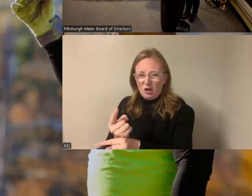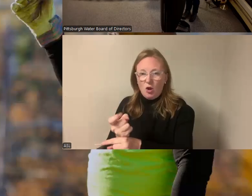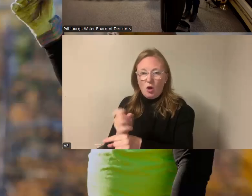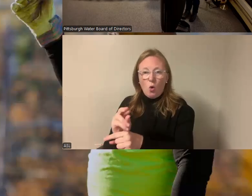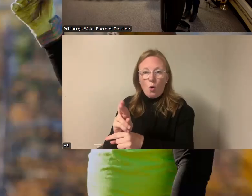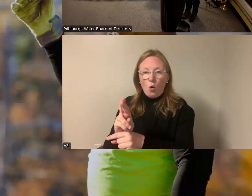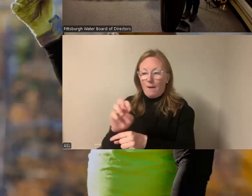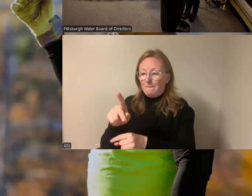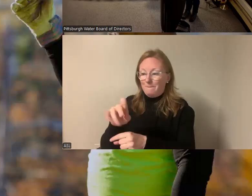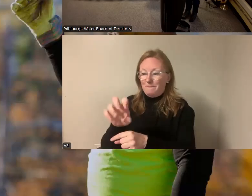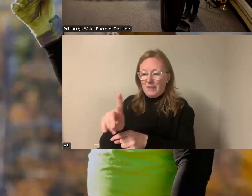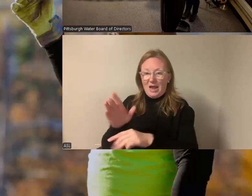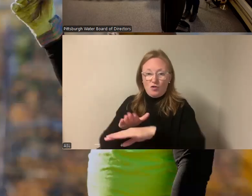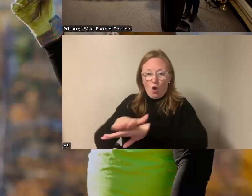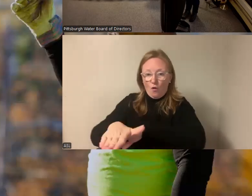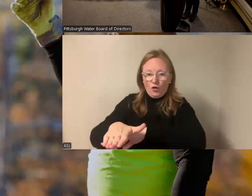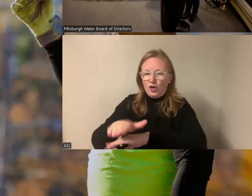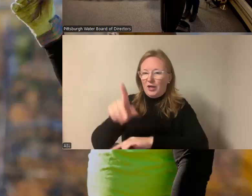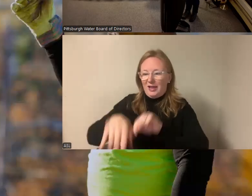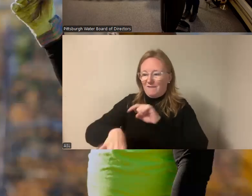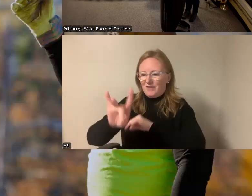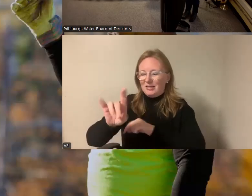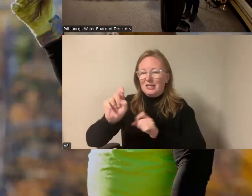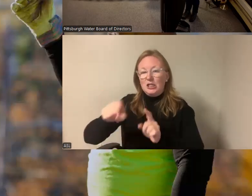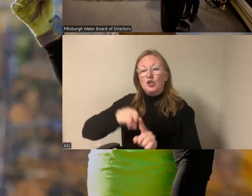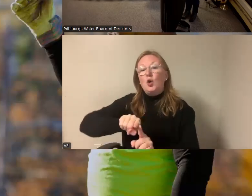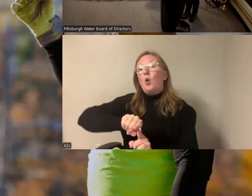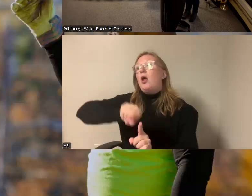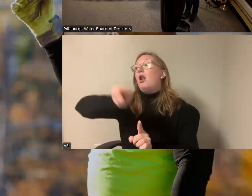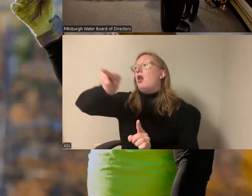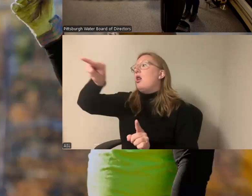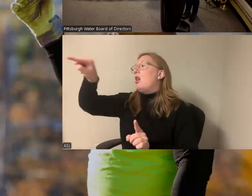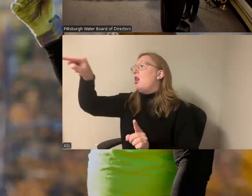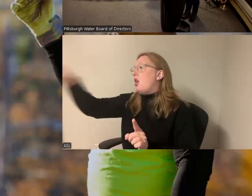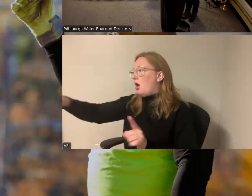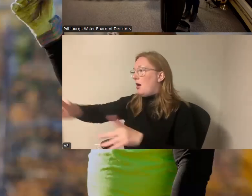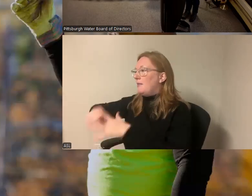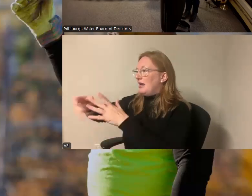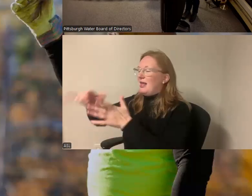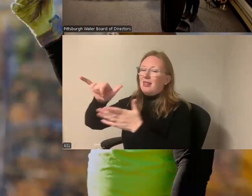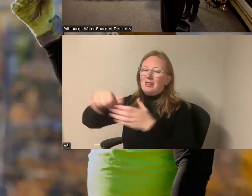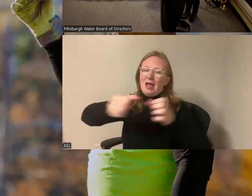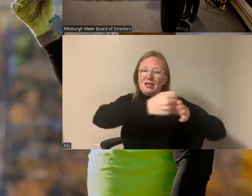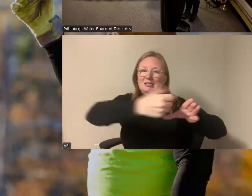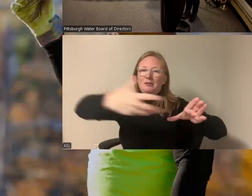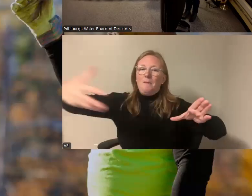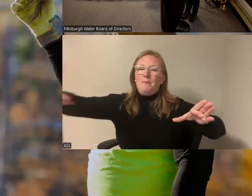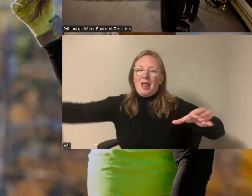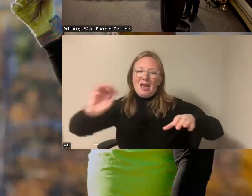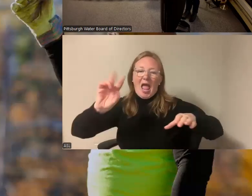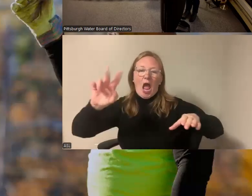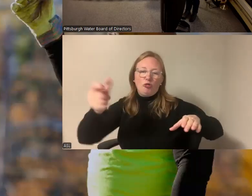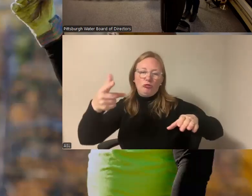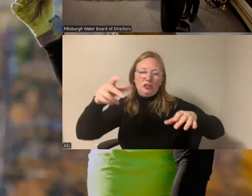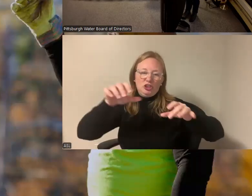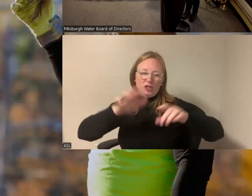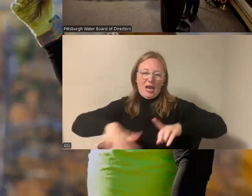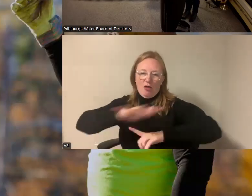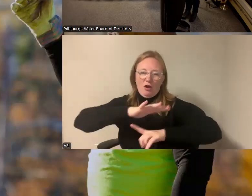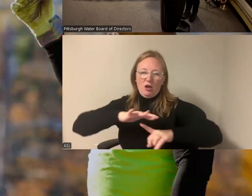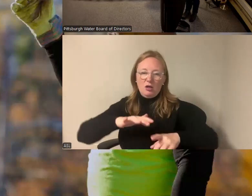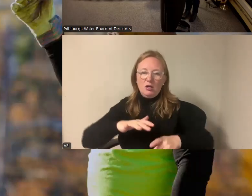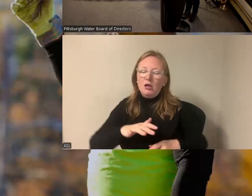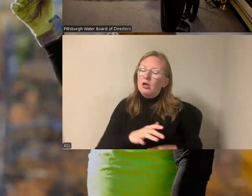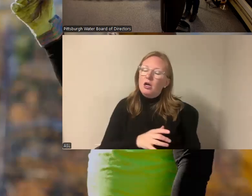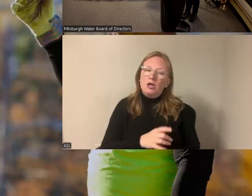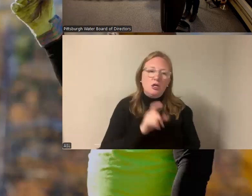can't find it, they may now need to go to another valve that's a little further away, and that begins to expand that outage area. So by making sure that we understand